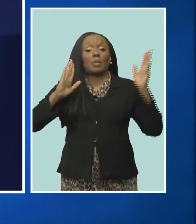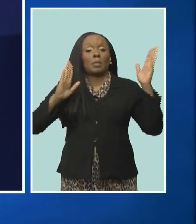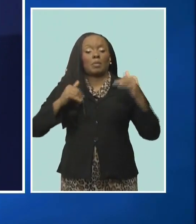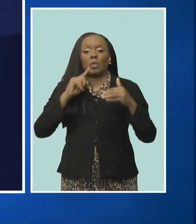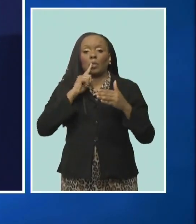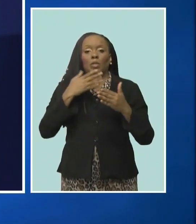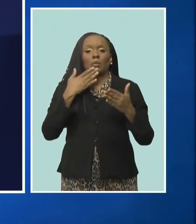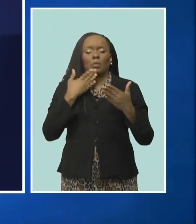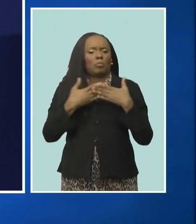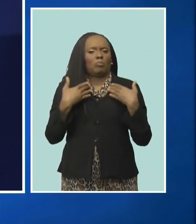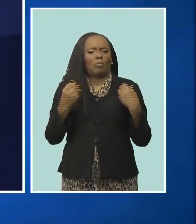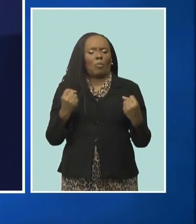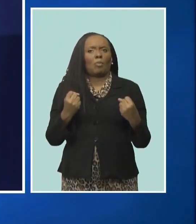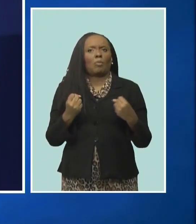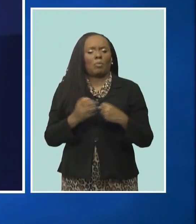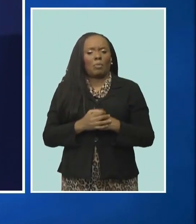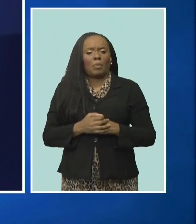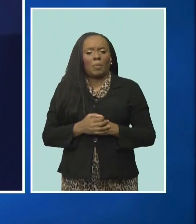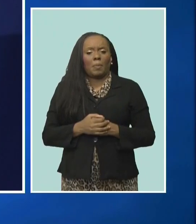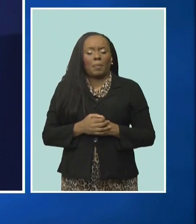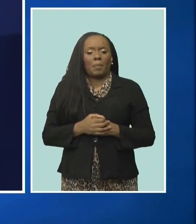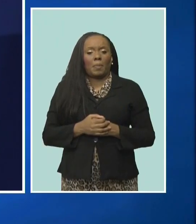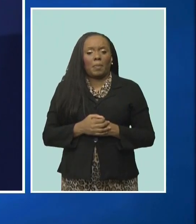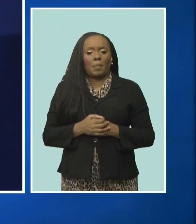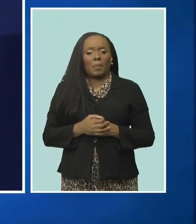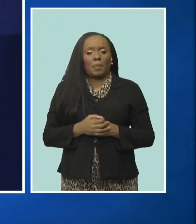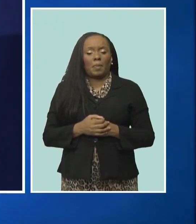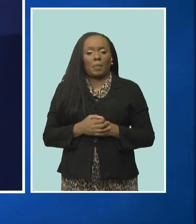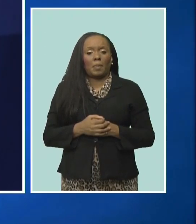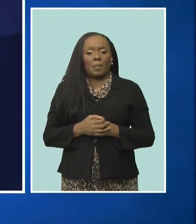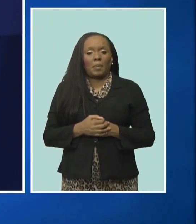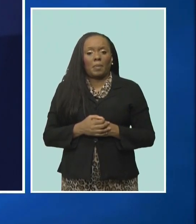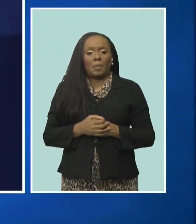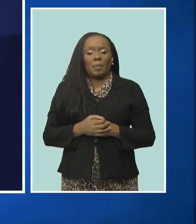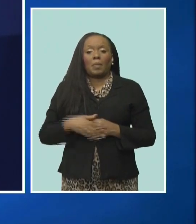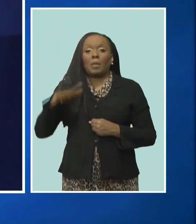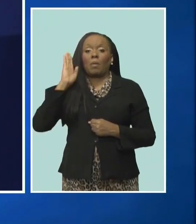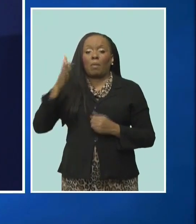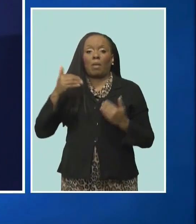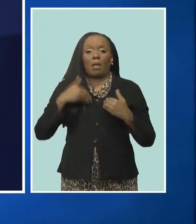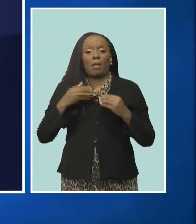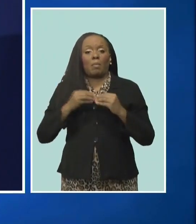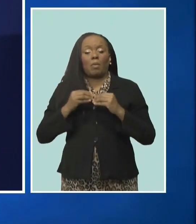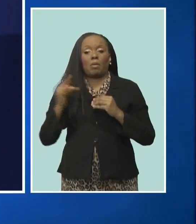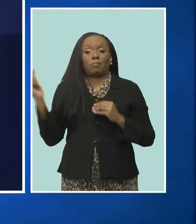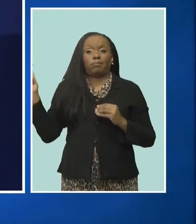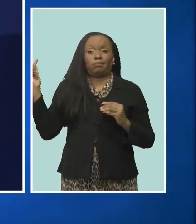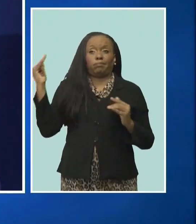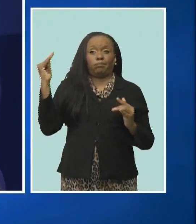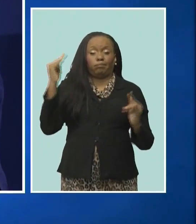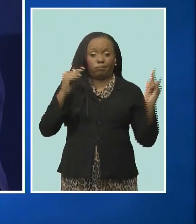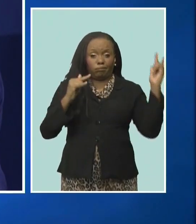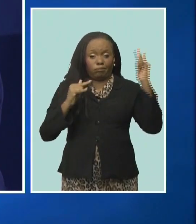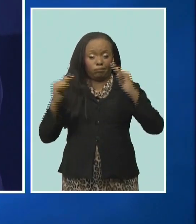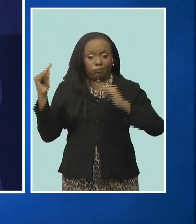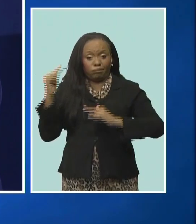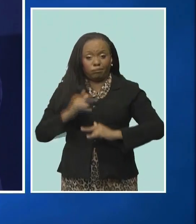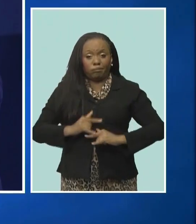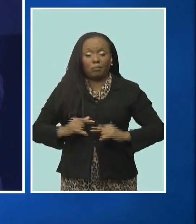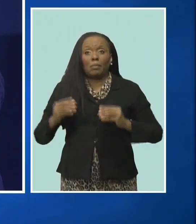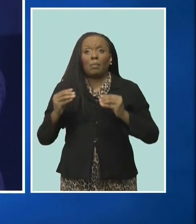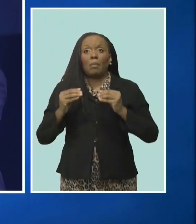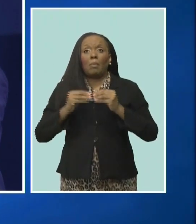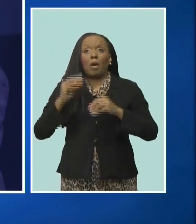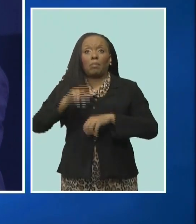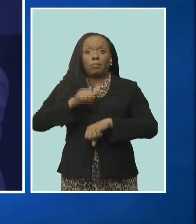strong momentum, leading the pack in terms of that, benefiting from increased airlift capacity, higher foreign bookings already we've